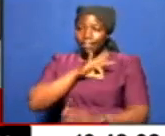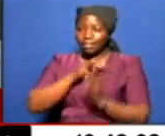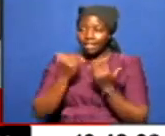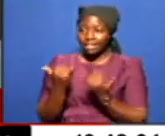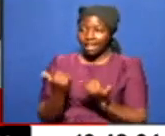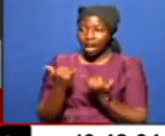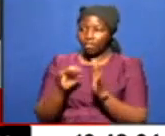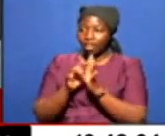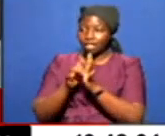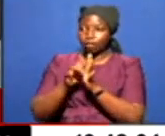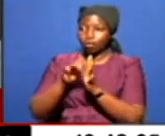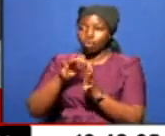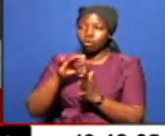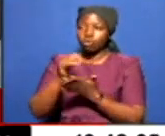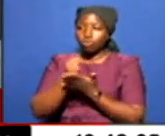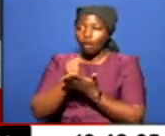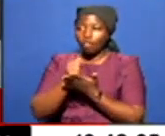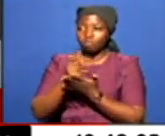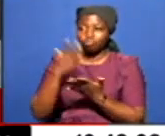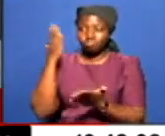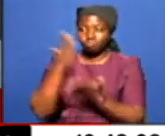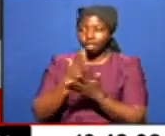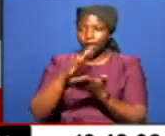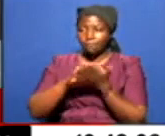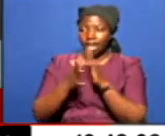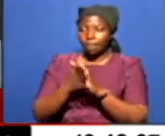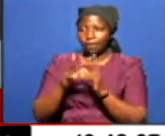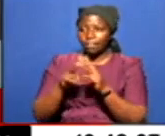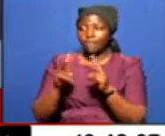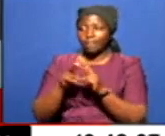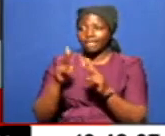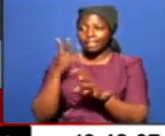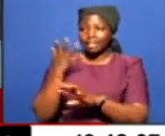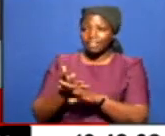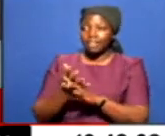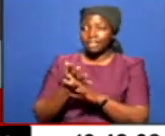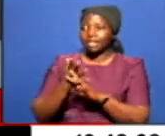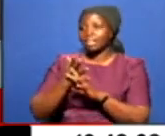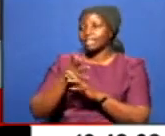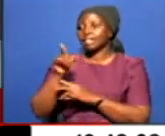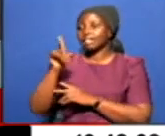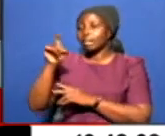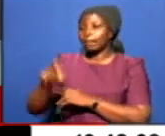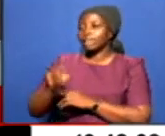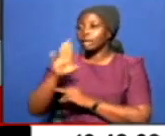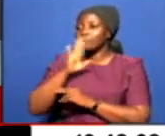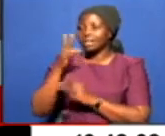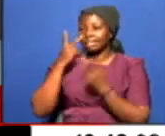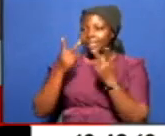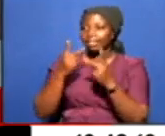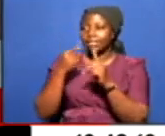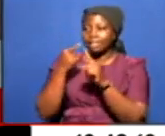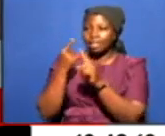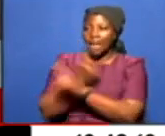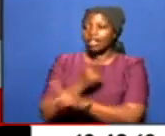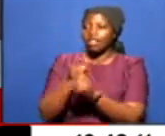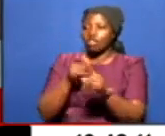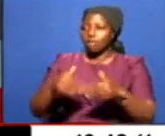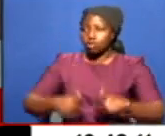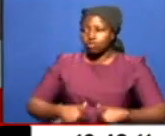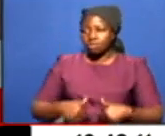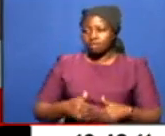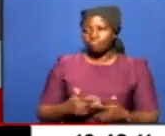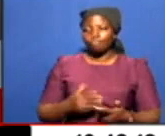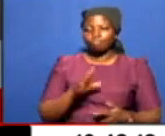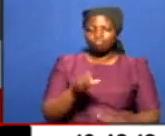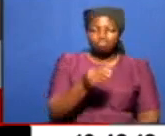gratification, becomes very difficult. It has to be different, and it has to be seen differently by youth from being given 50 shillings or 1,000 shillings